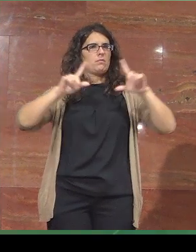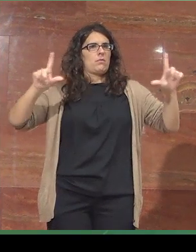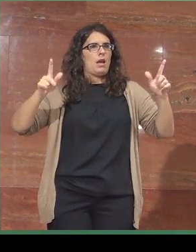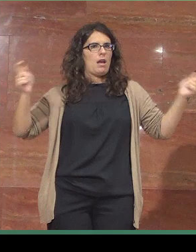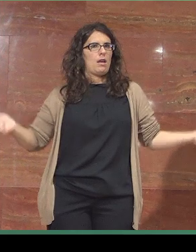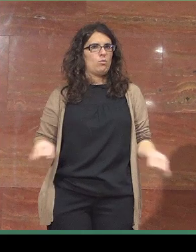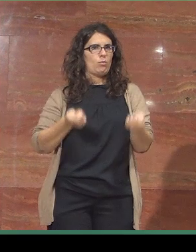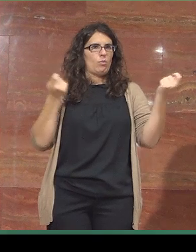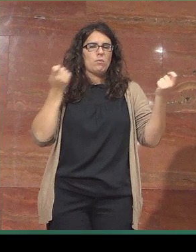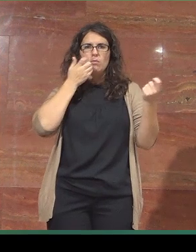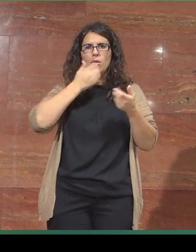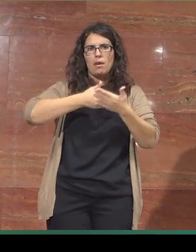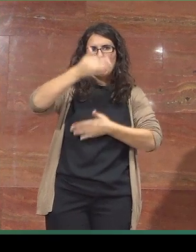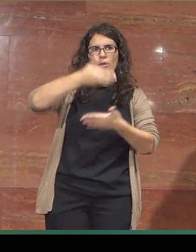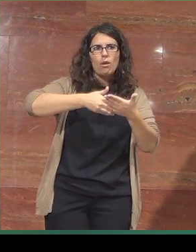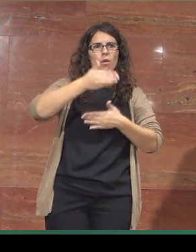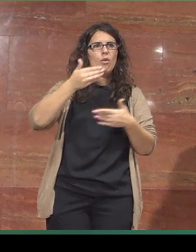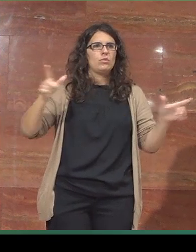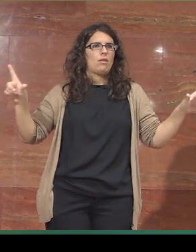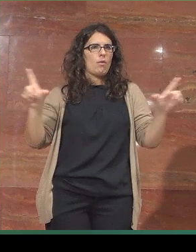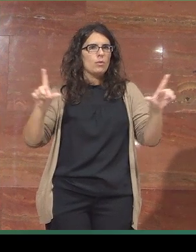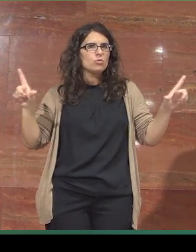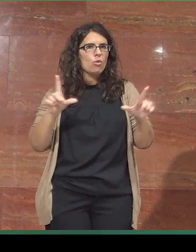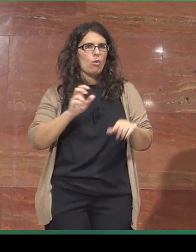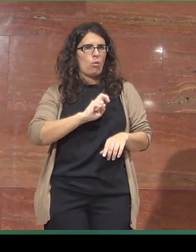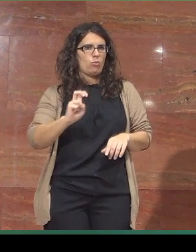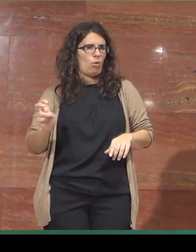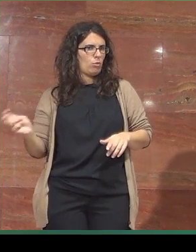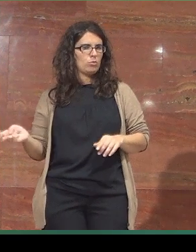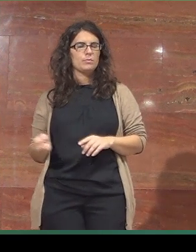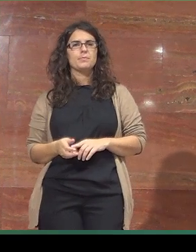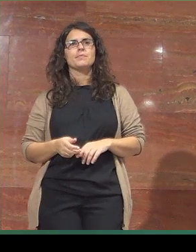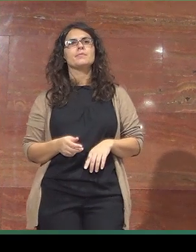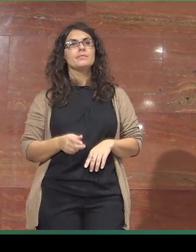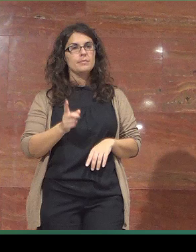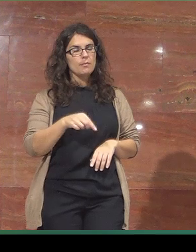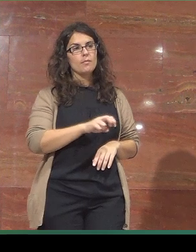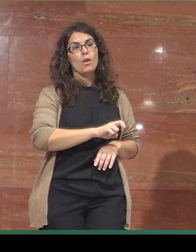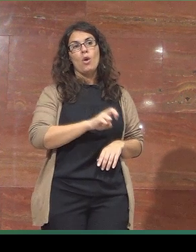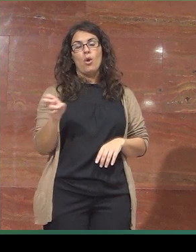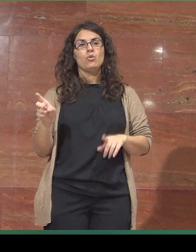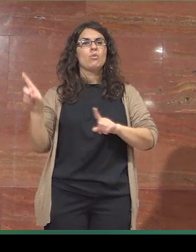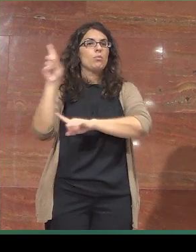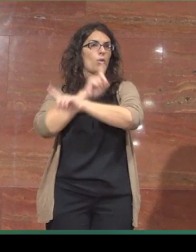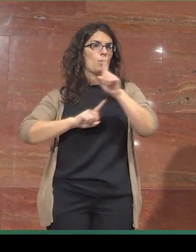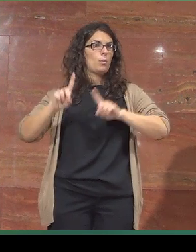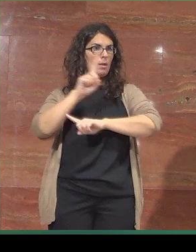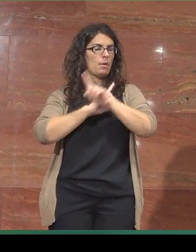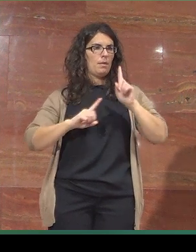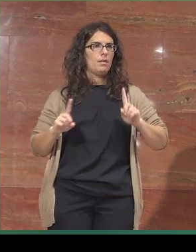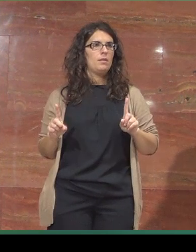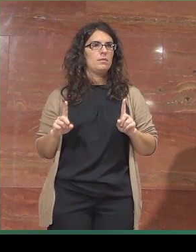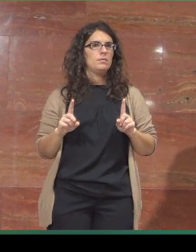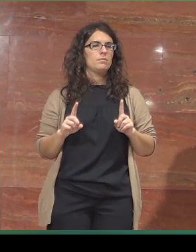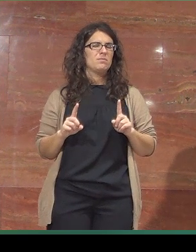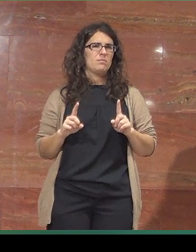travel. And one very important issue with our aging population is to remember that the generation of